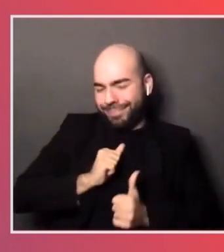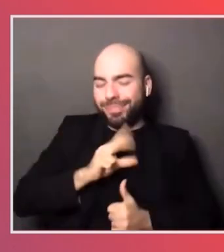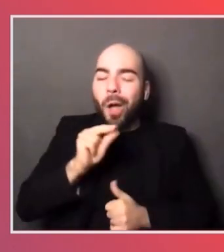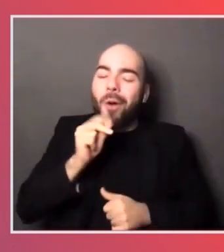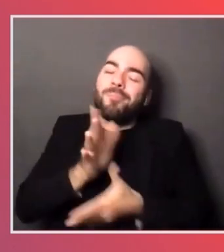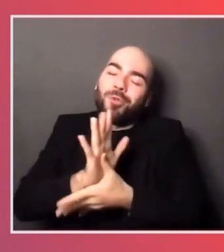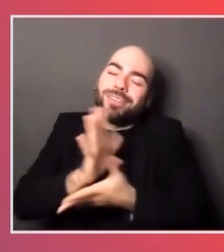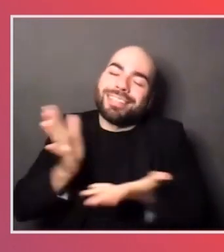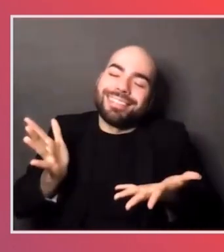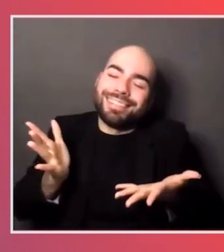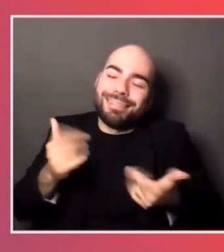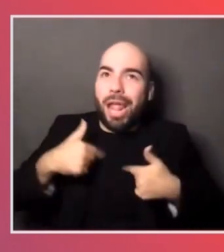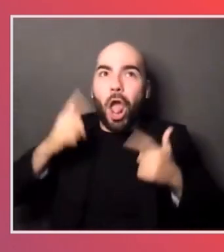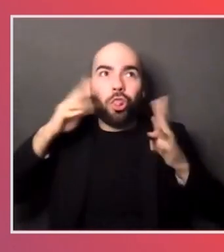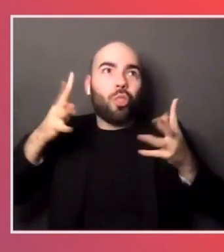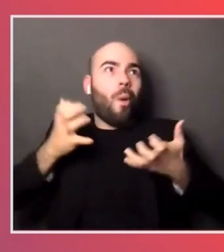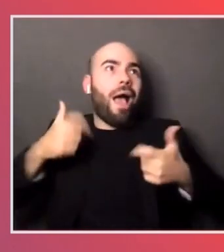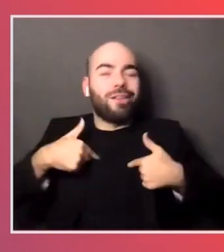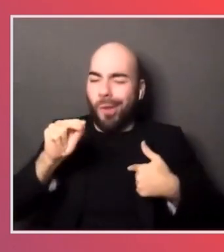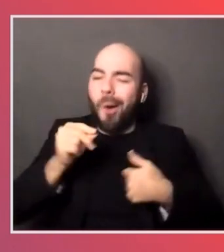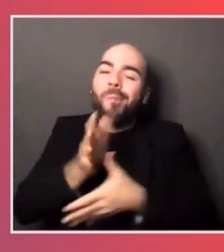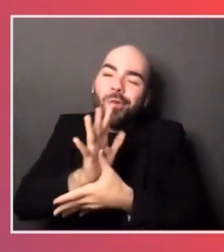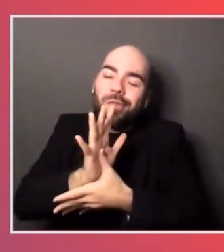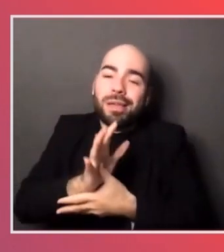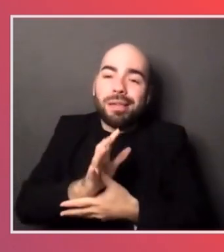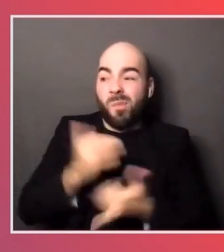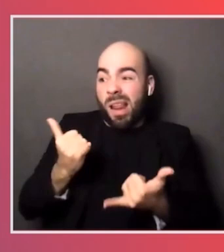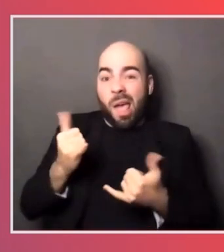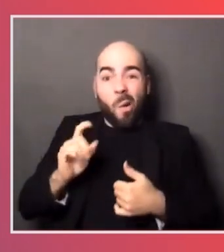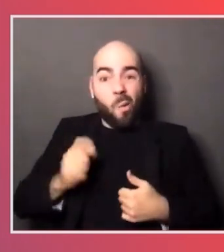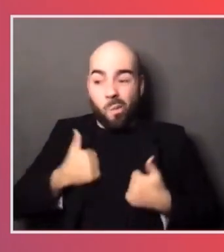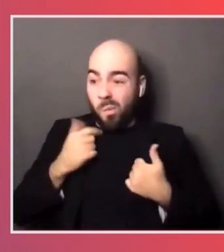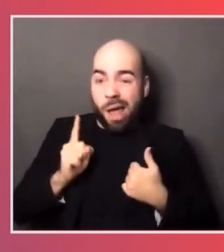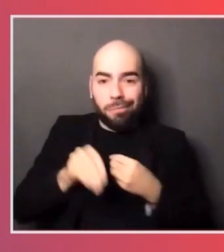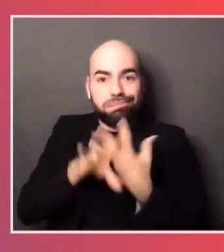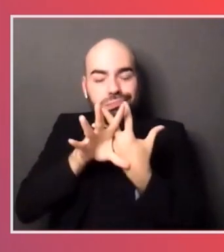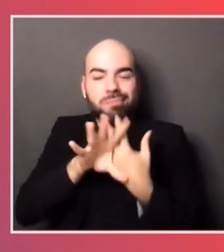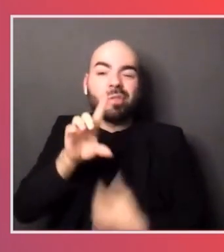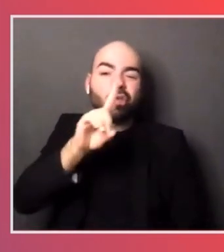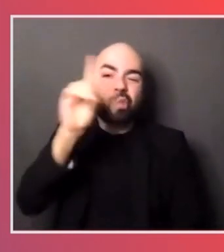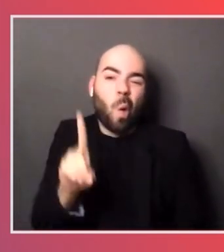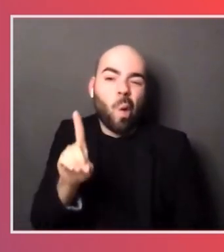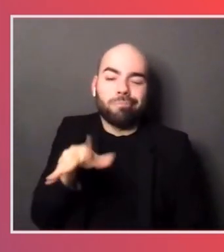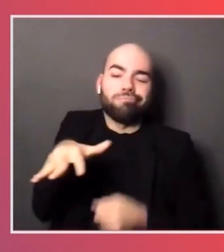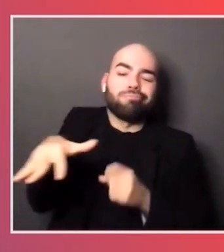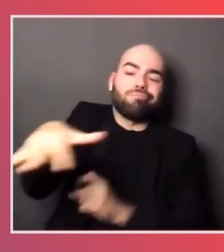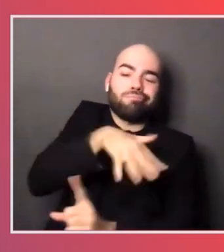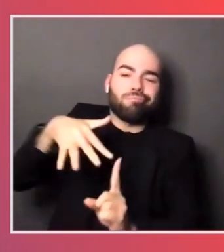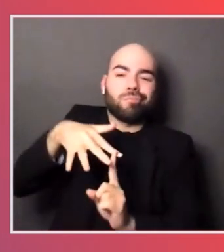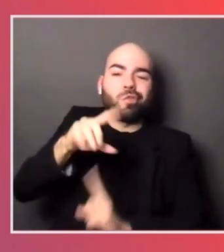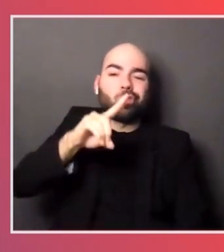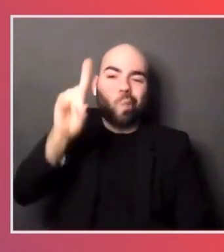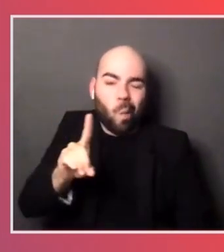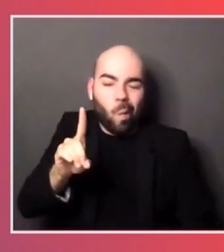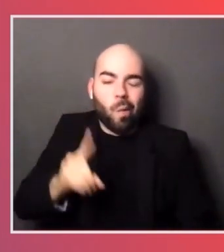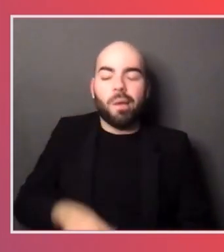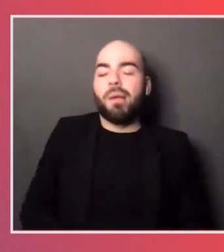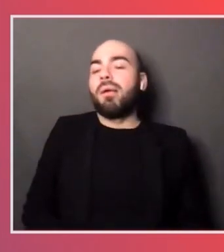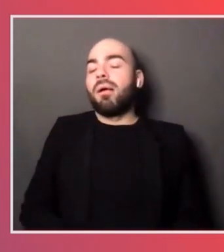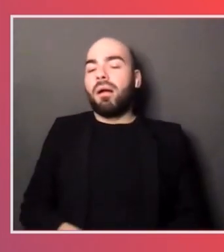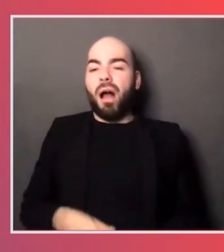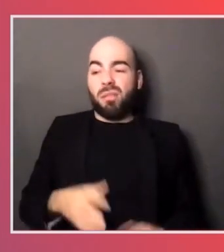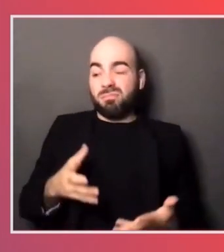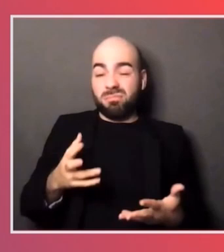now, in the greater Detroit area. I rolled the dice and came to work on a film,